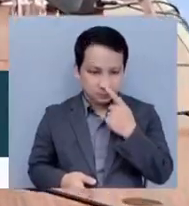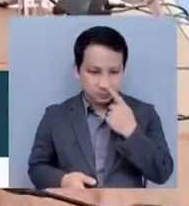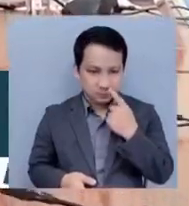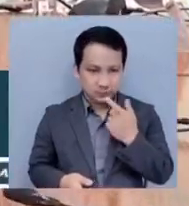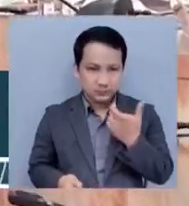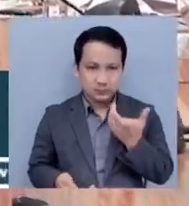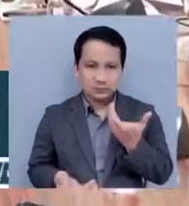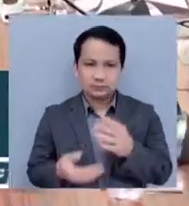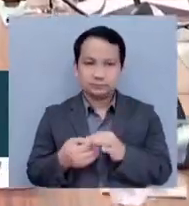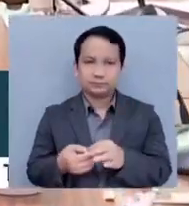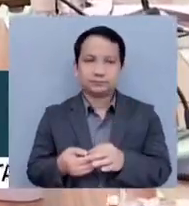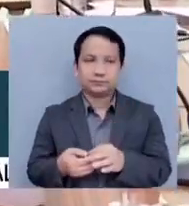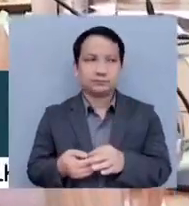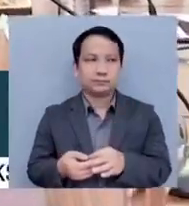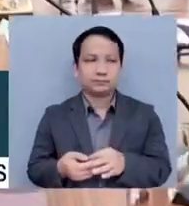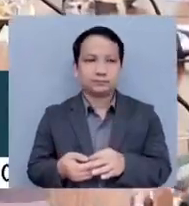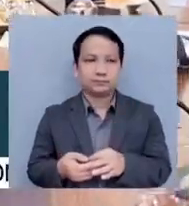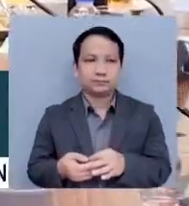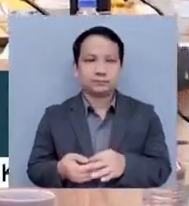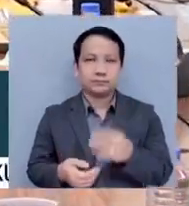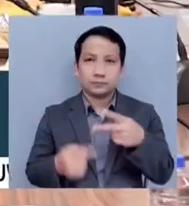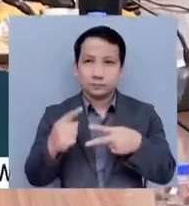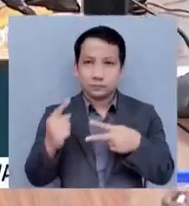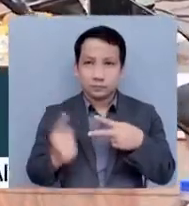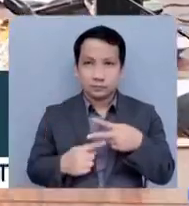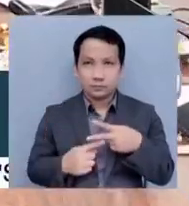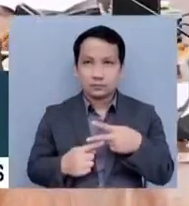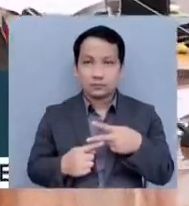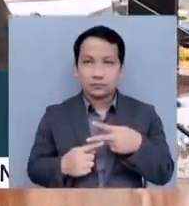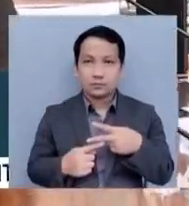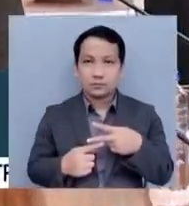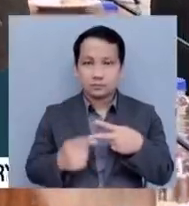talagang two things. Number one,